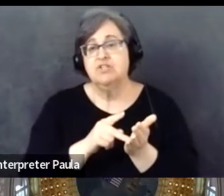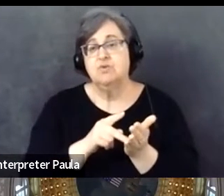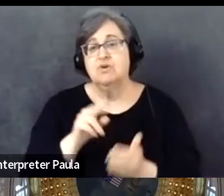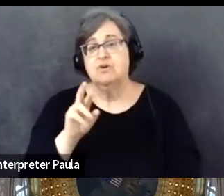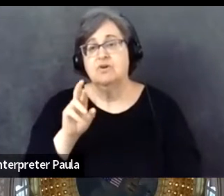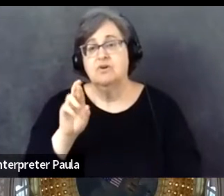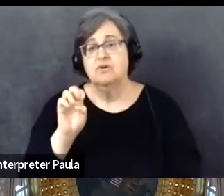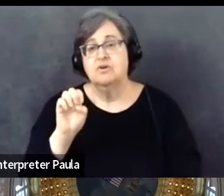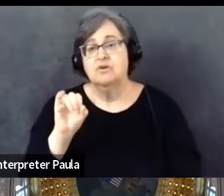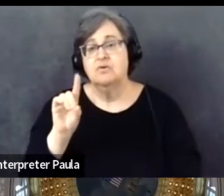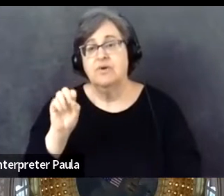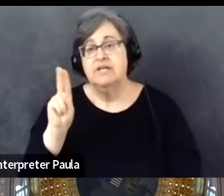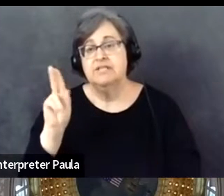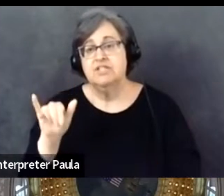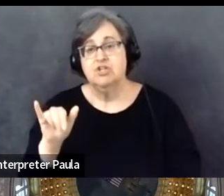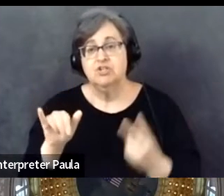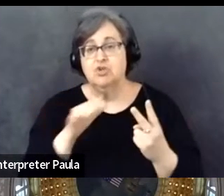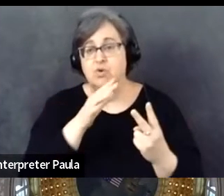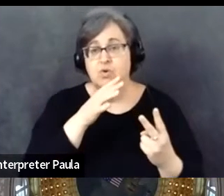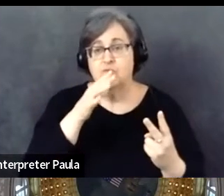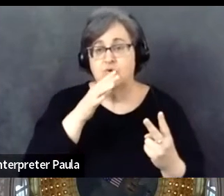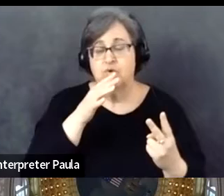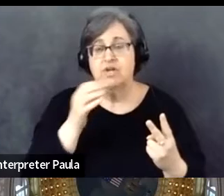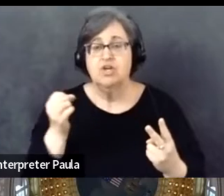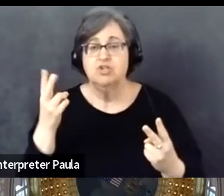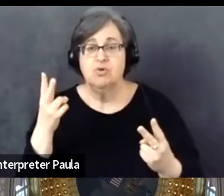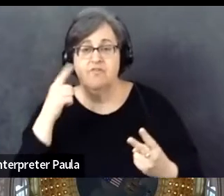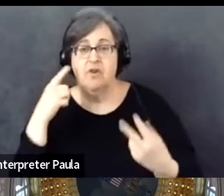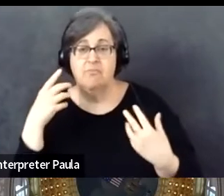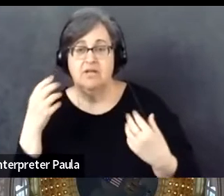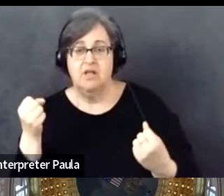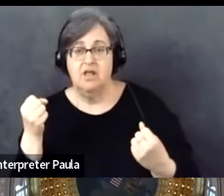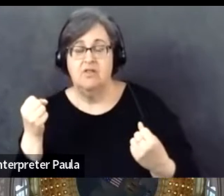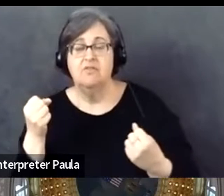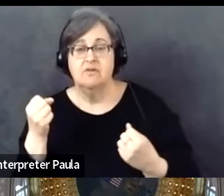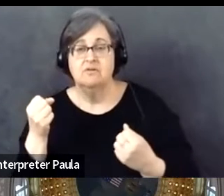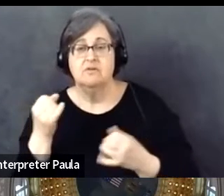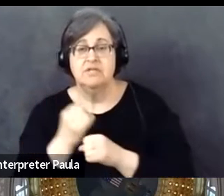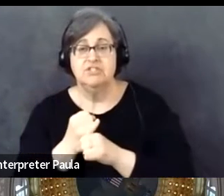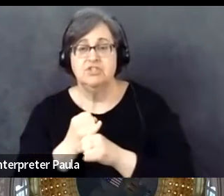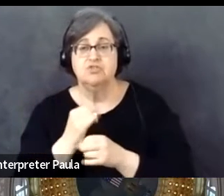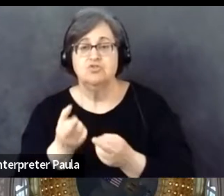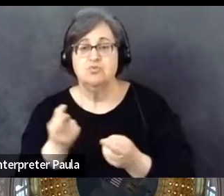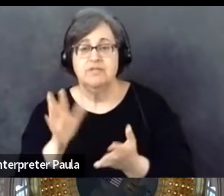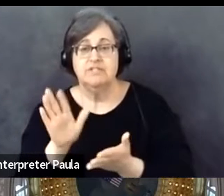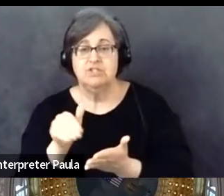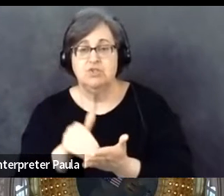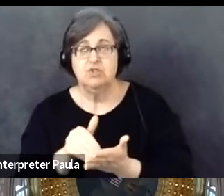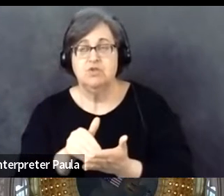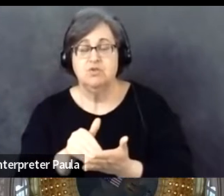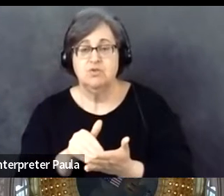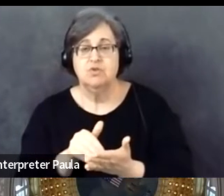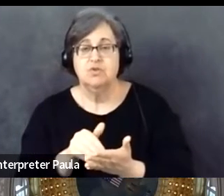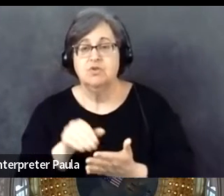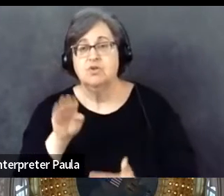in rural areas and 12 in the state mental health institutes and at the resource centers, at the